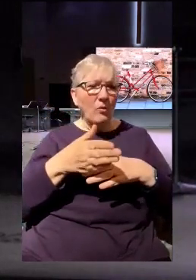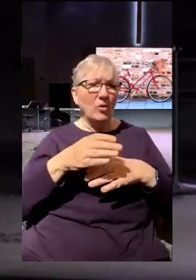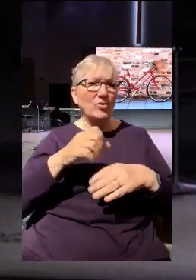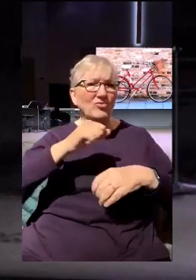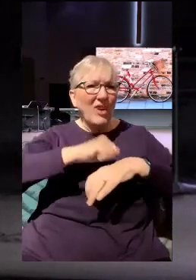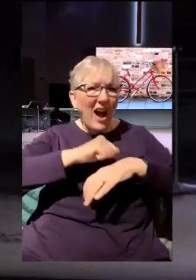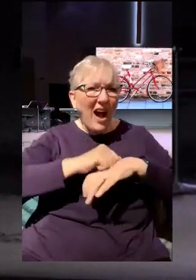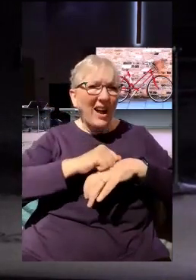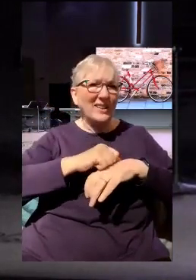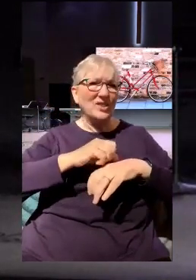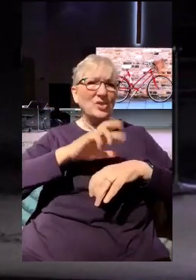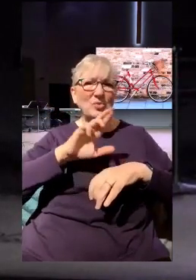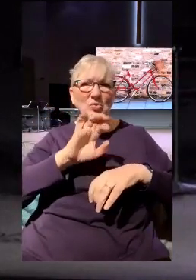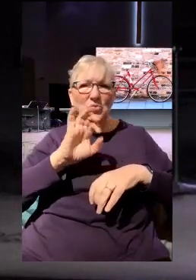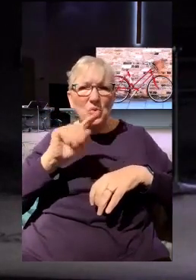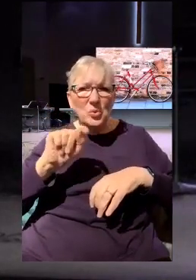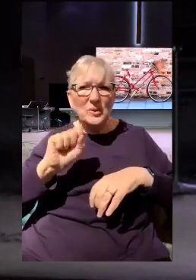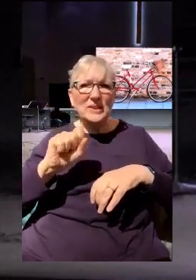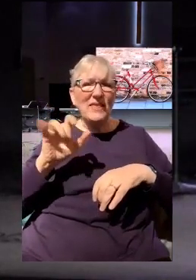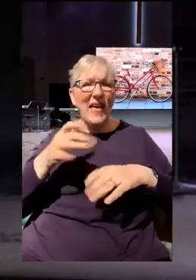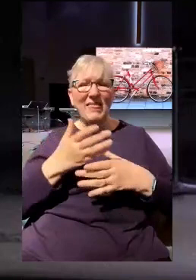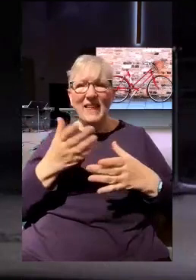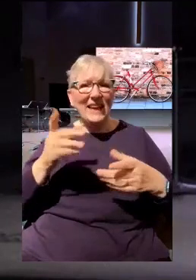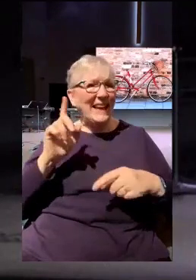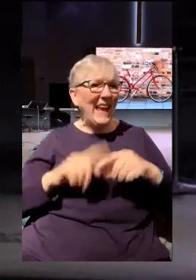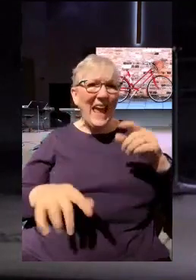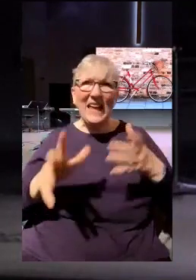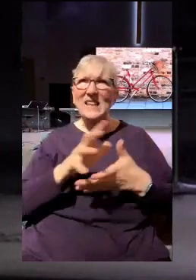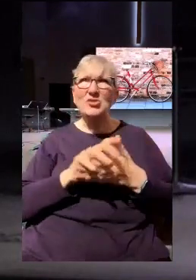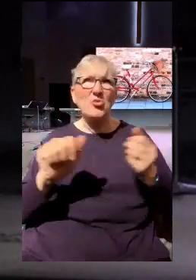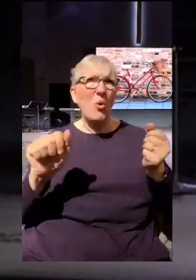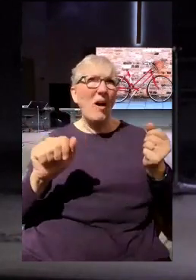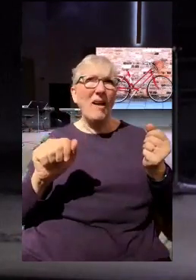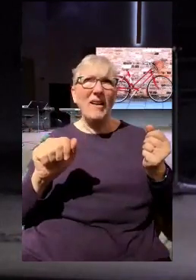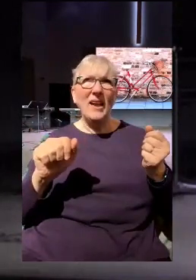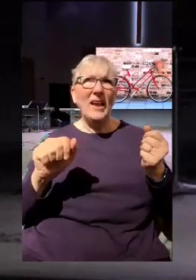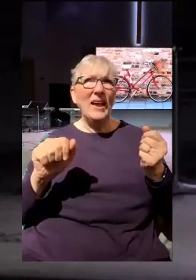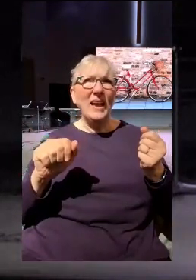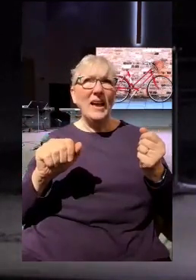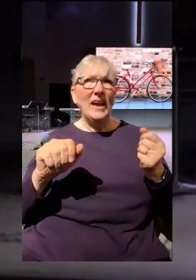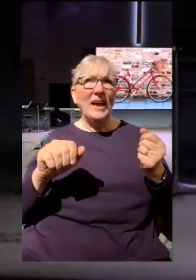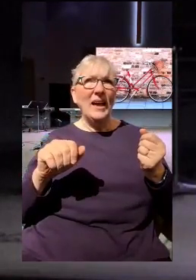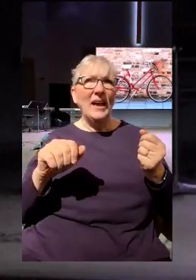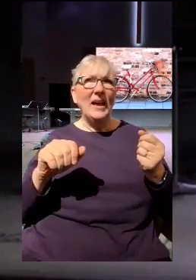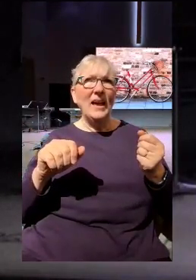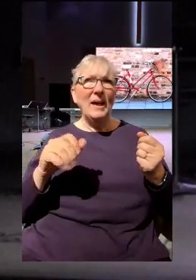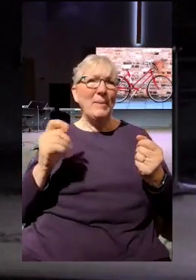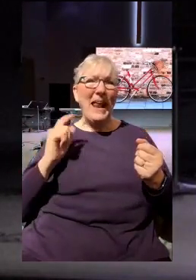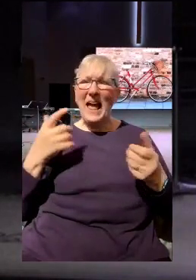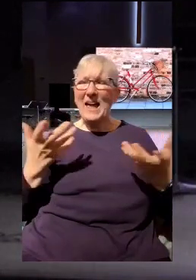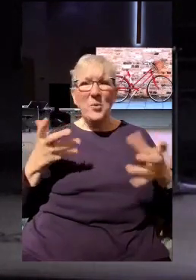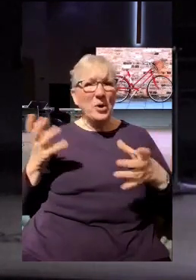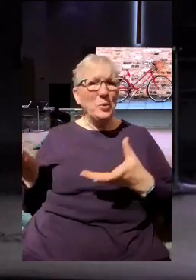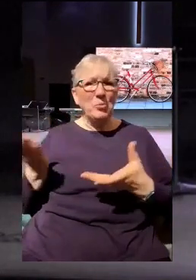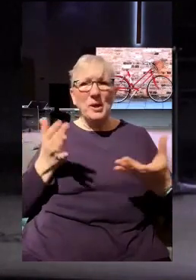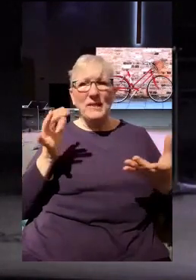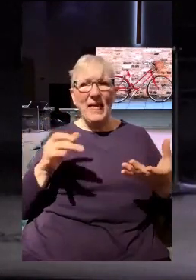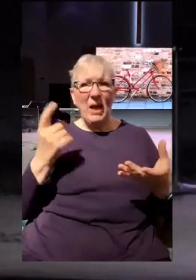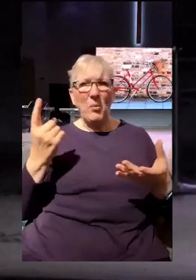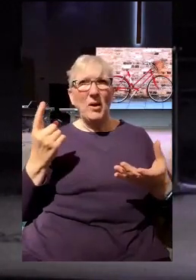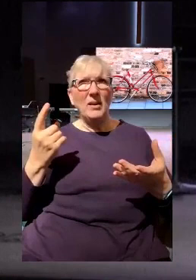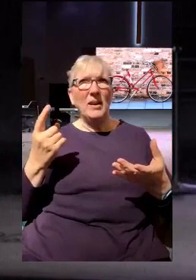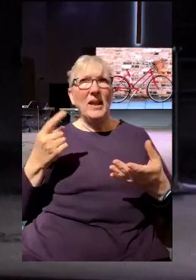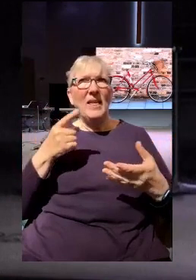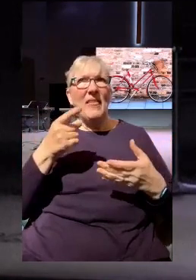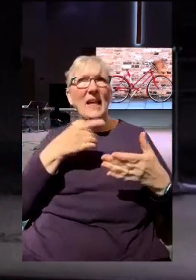was indestructible. It was like a tank. It was like built like a tank. That's not the bike I wanted to take. That's the closest picture I could get